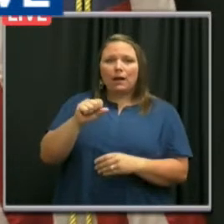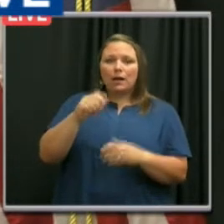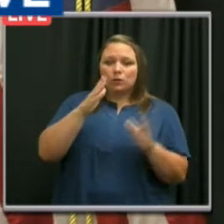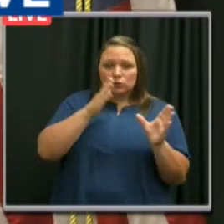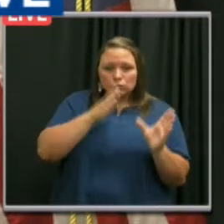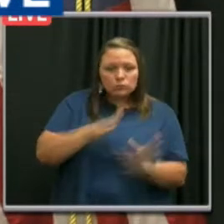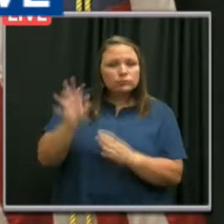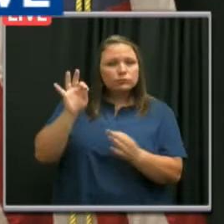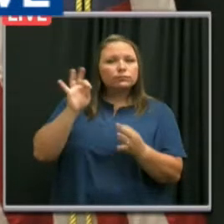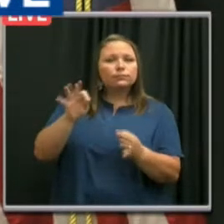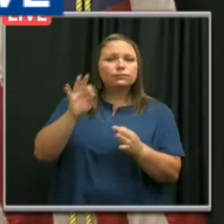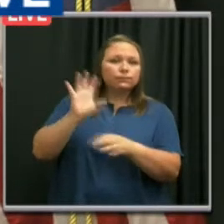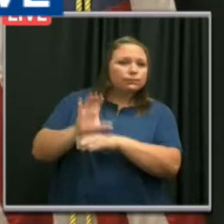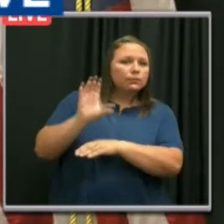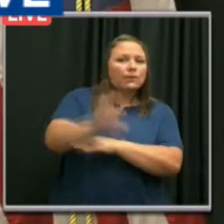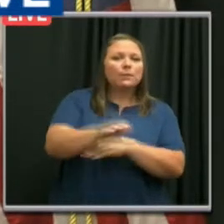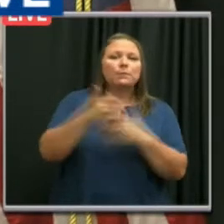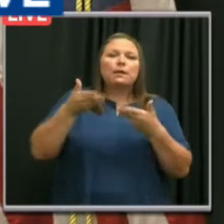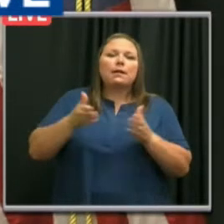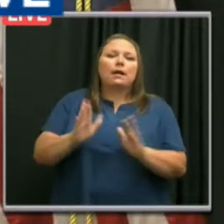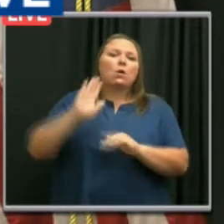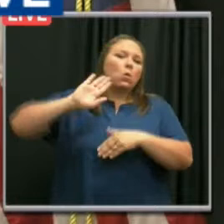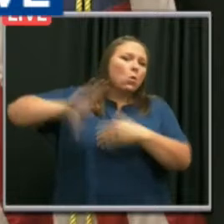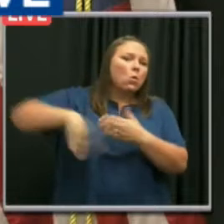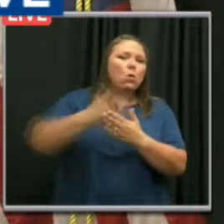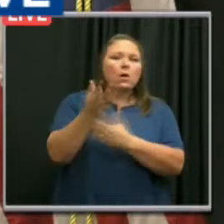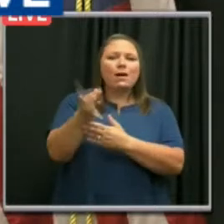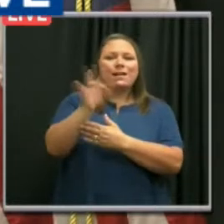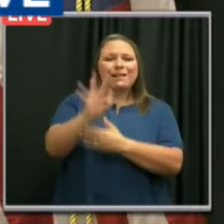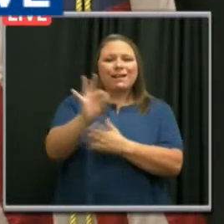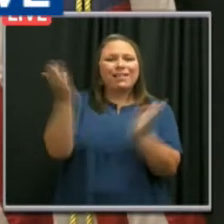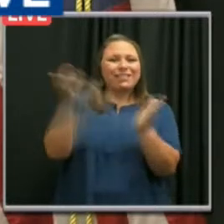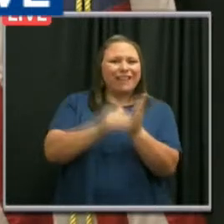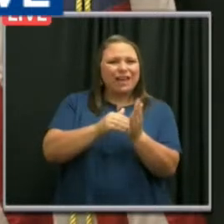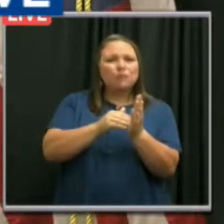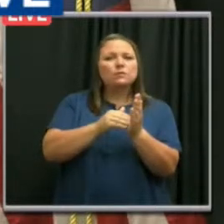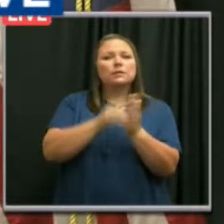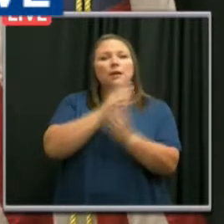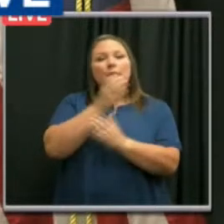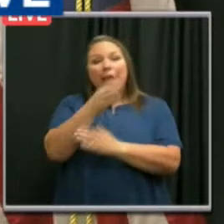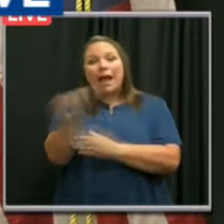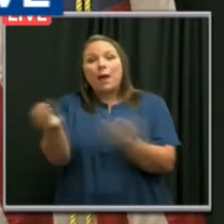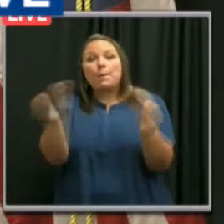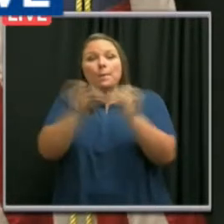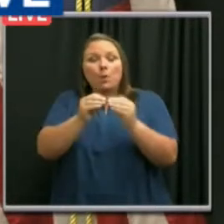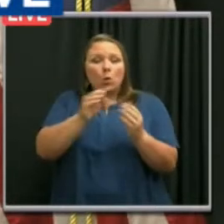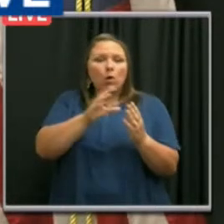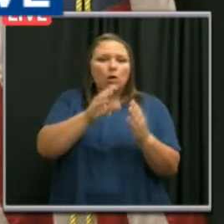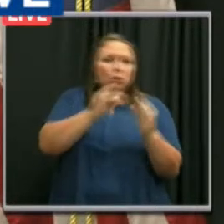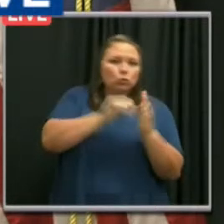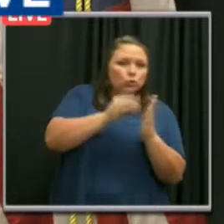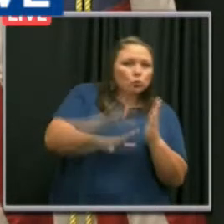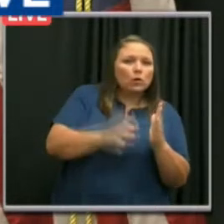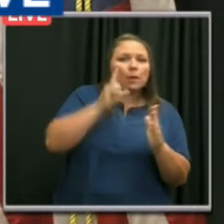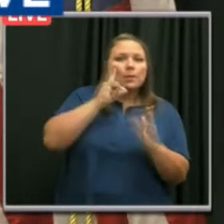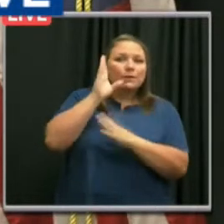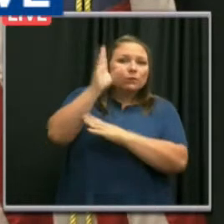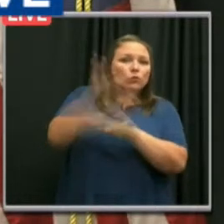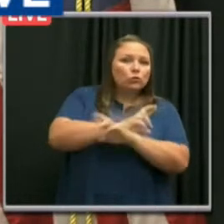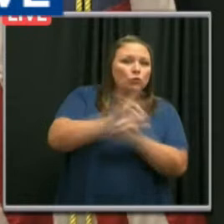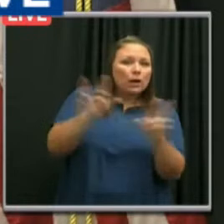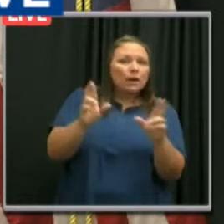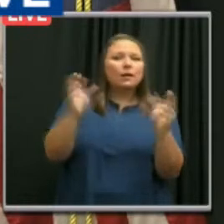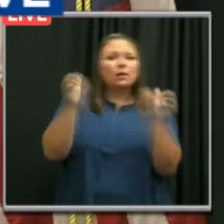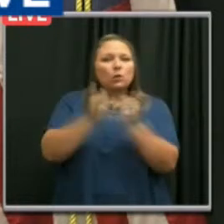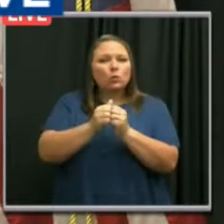digital resources allows all 89,000 plus of our learners to be future ready, equipped with 21st